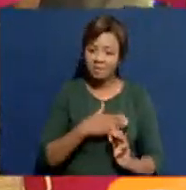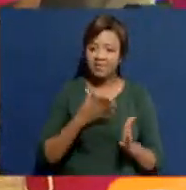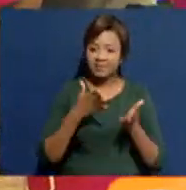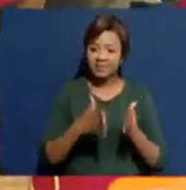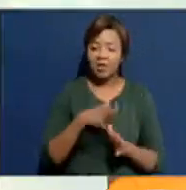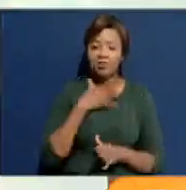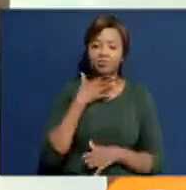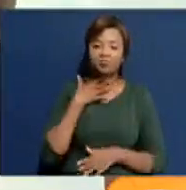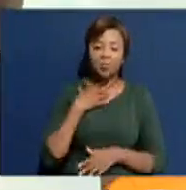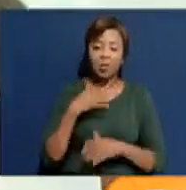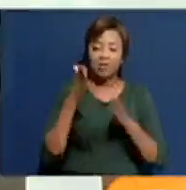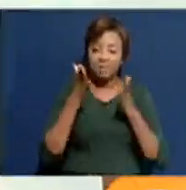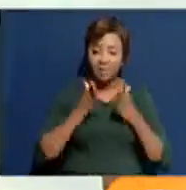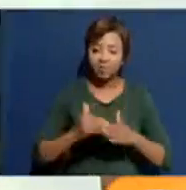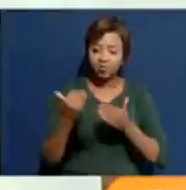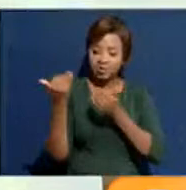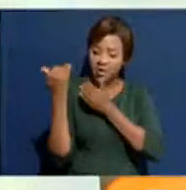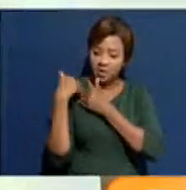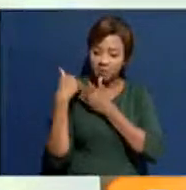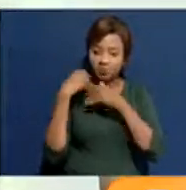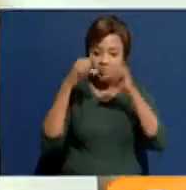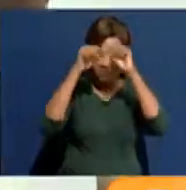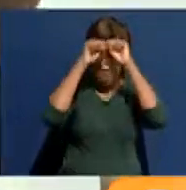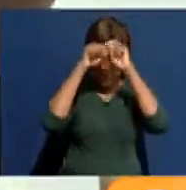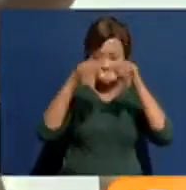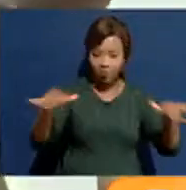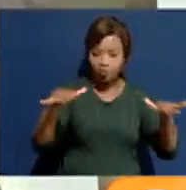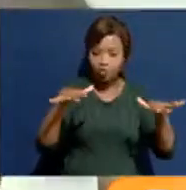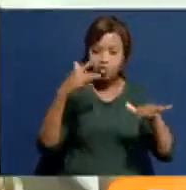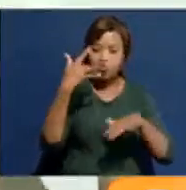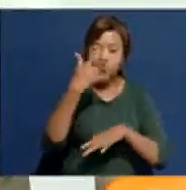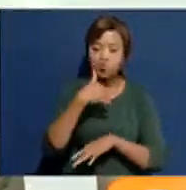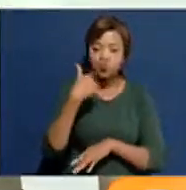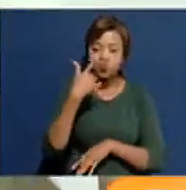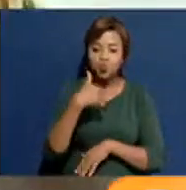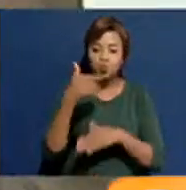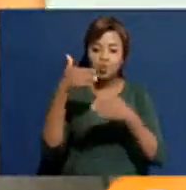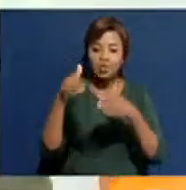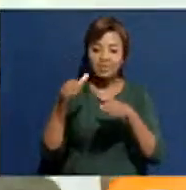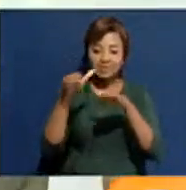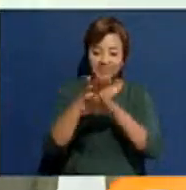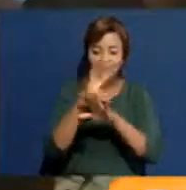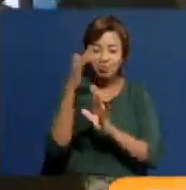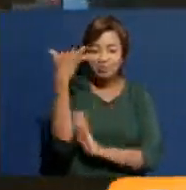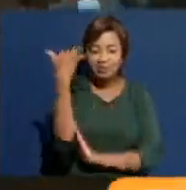The person in charge of devolution, who is the deputy